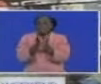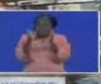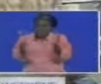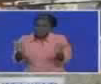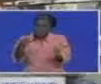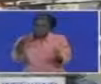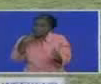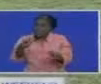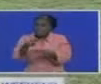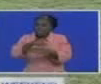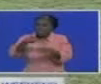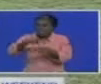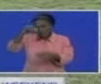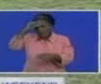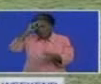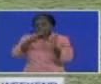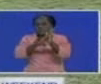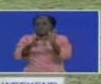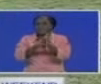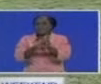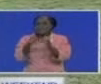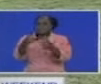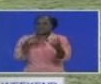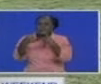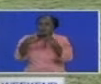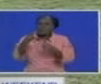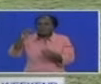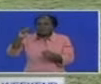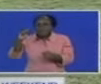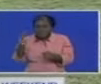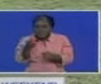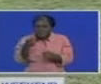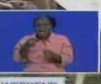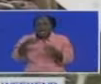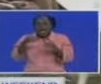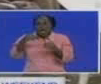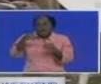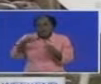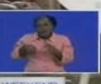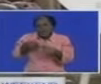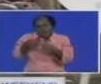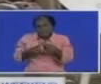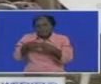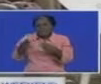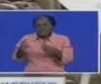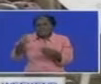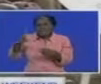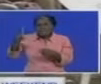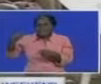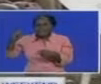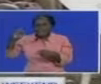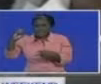serikali ya juu na chini. They were speaking at the Kenya Flow Spur Company in Elgeyo Marakwet County on a forum to